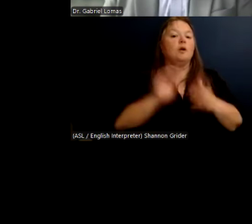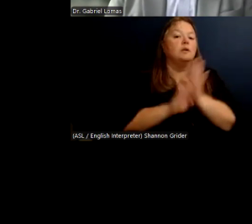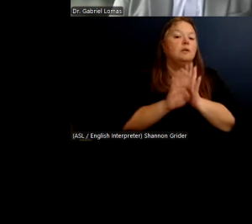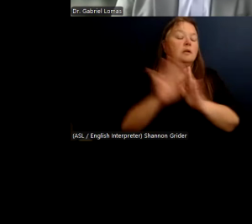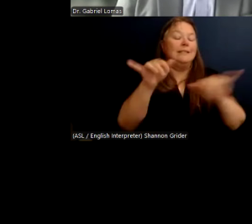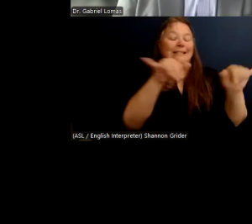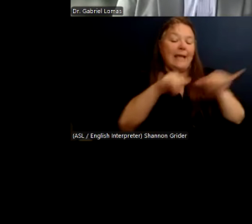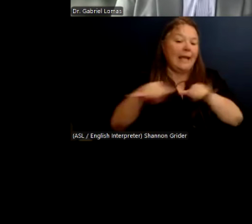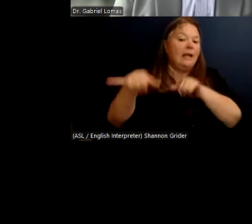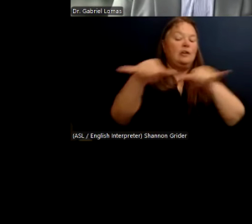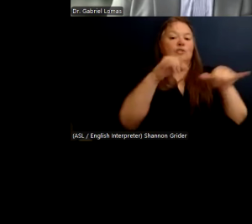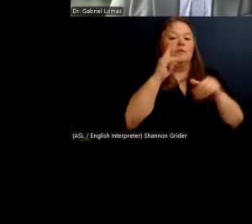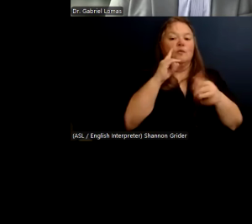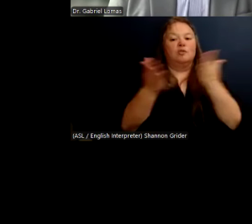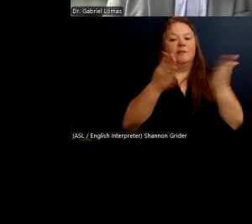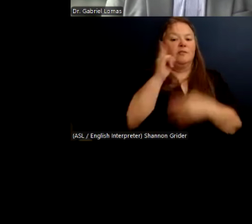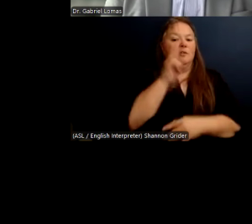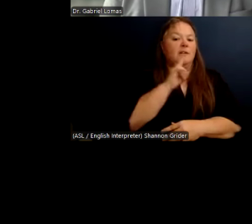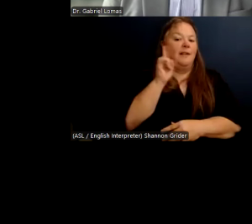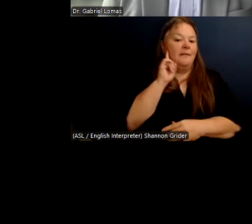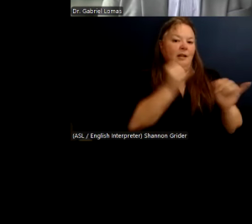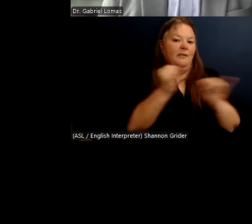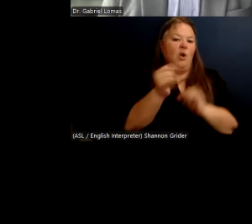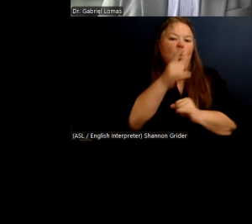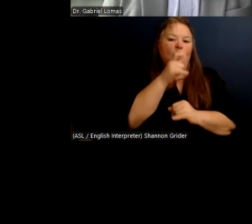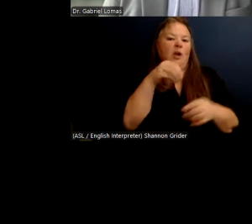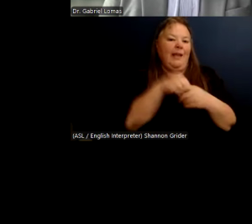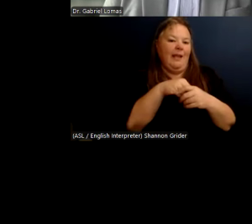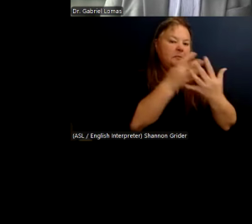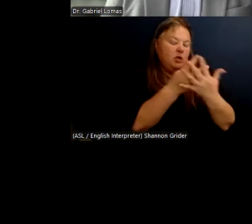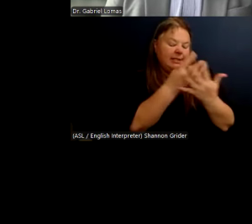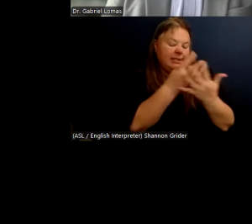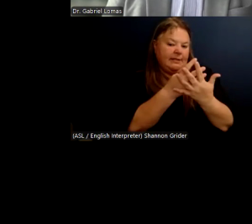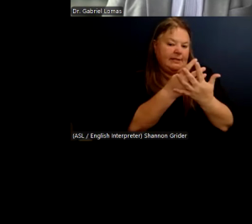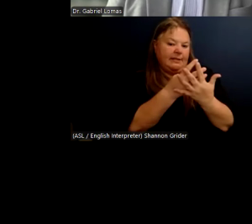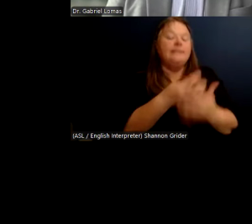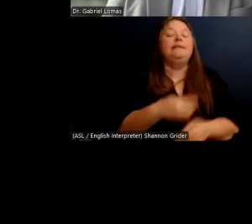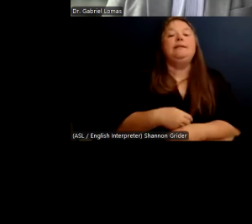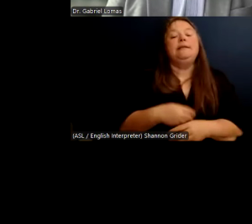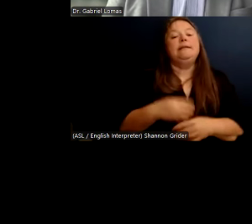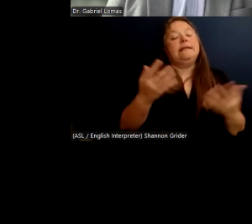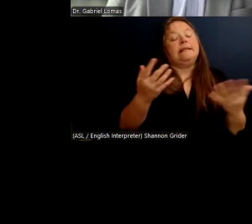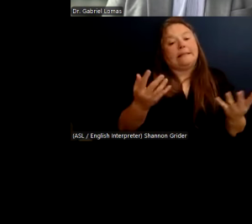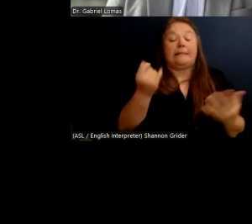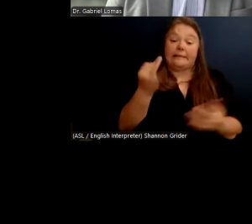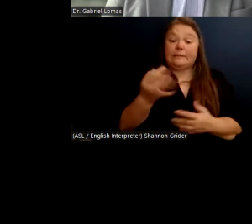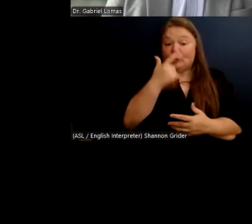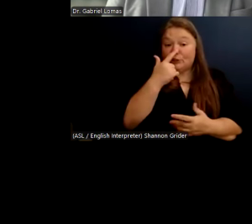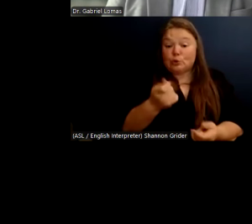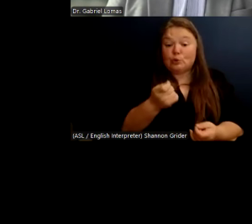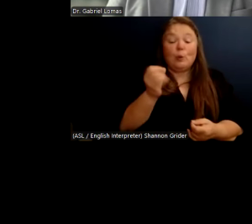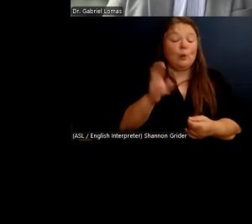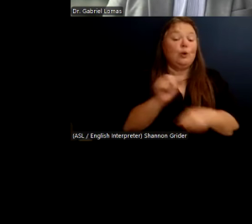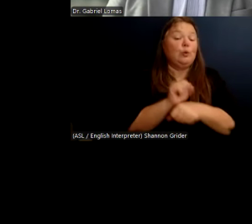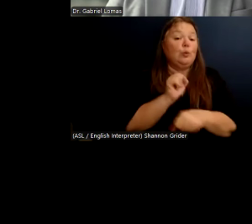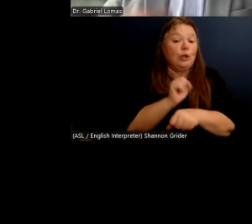up for services for deaf individuals who are in the prison system. So if you're interested, or if you're working